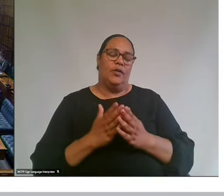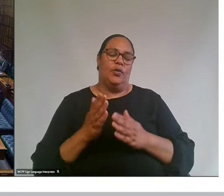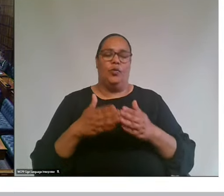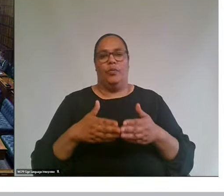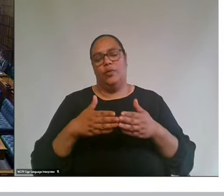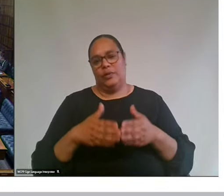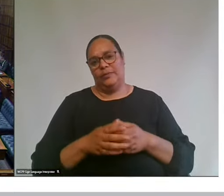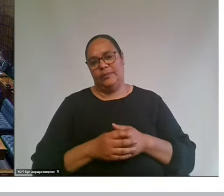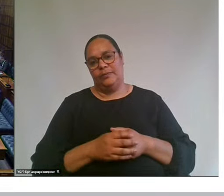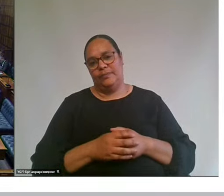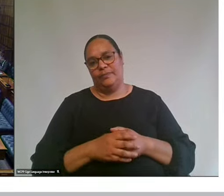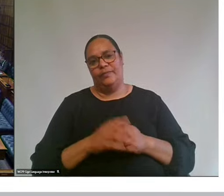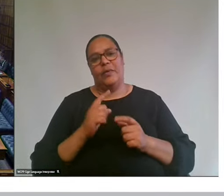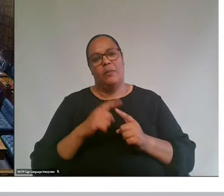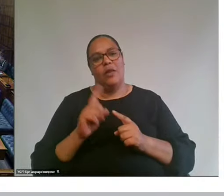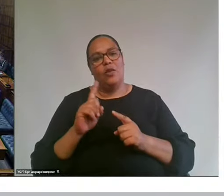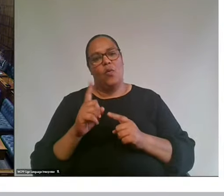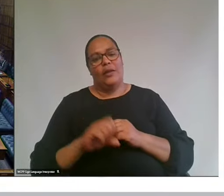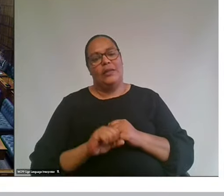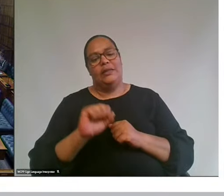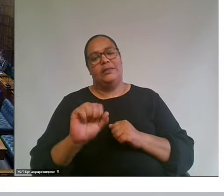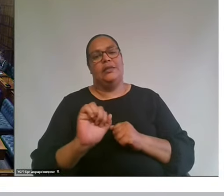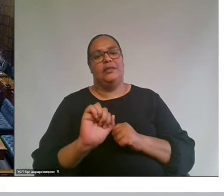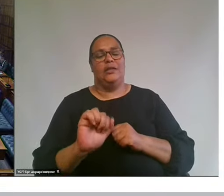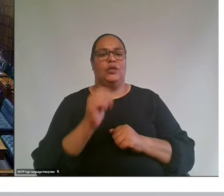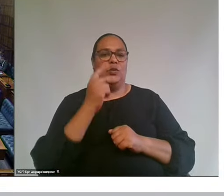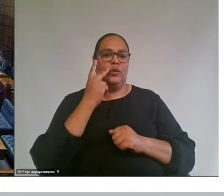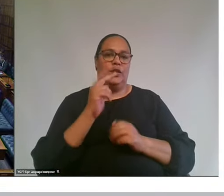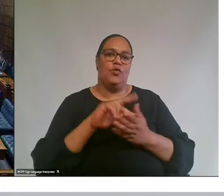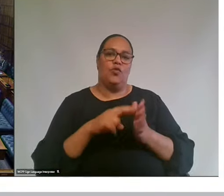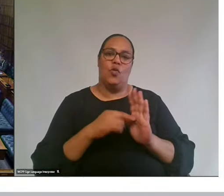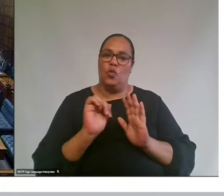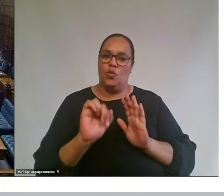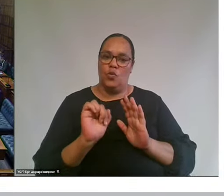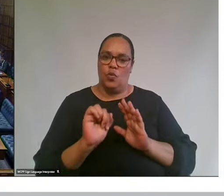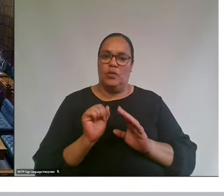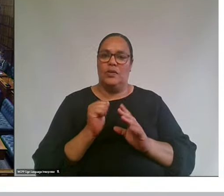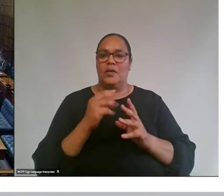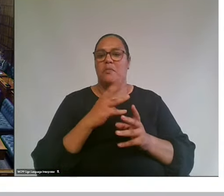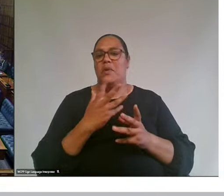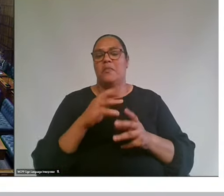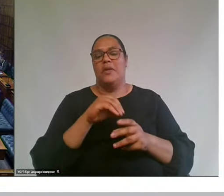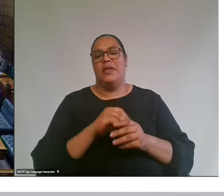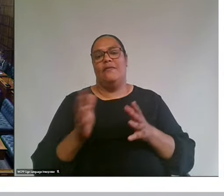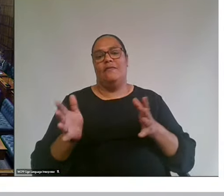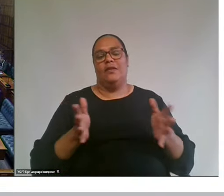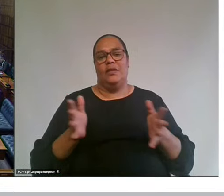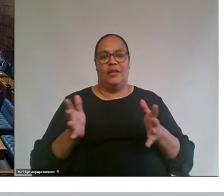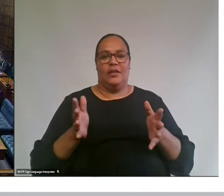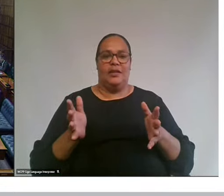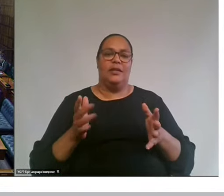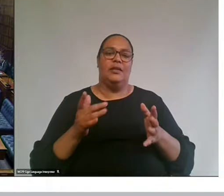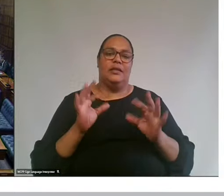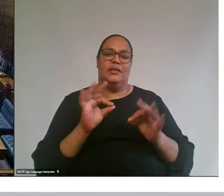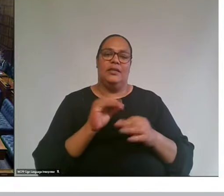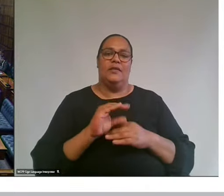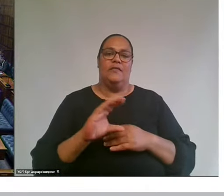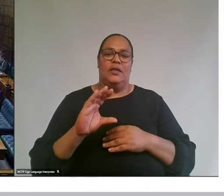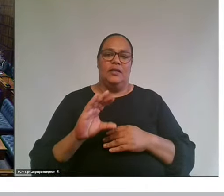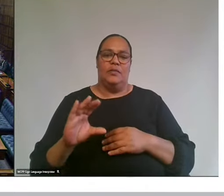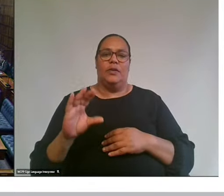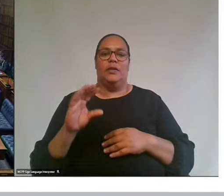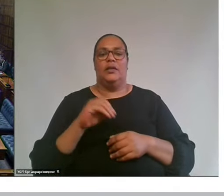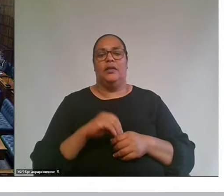port uh and to what extent would that you see your role in perhaps facilitating such investment